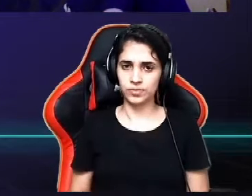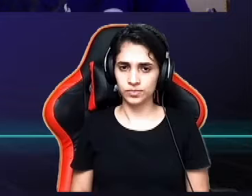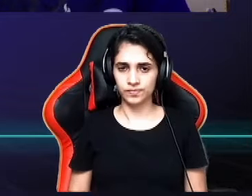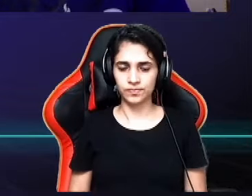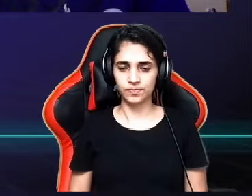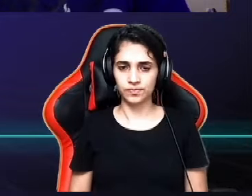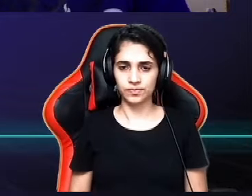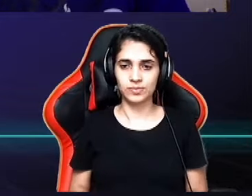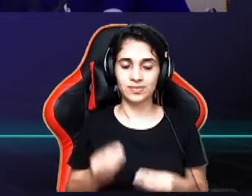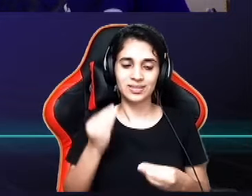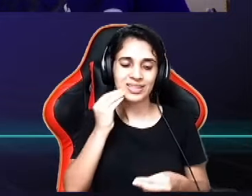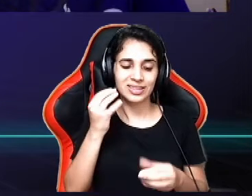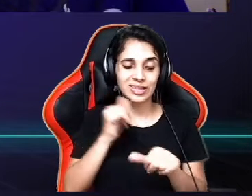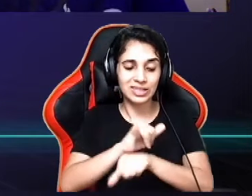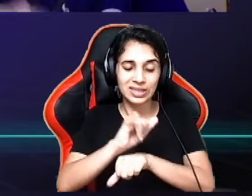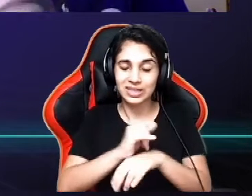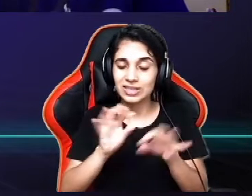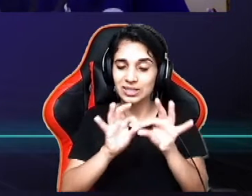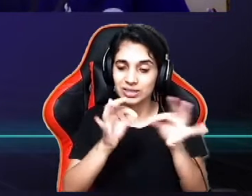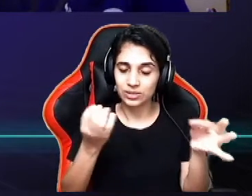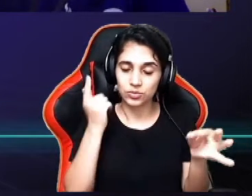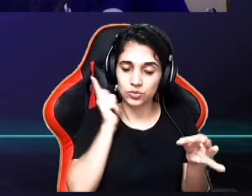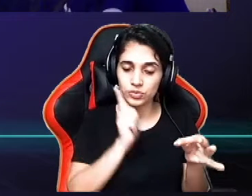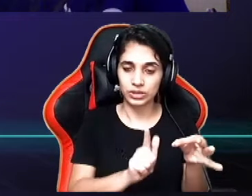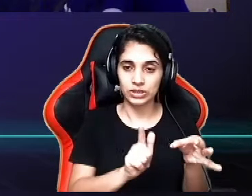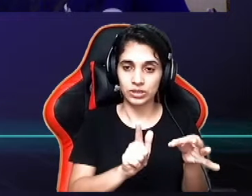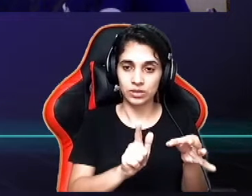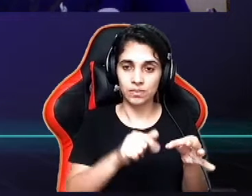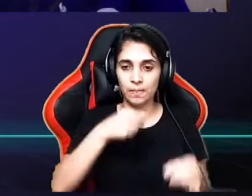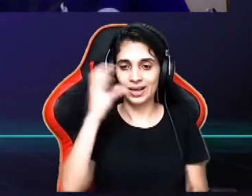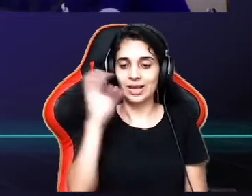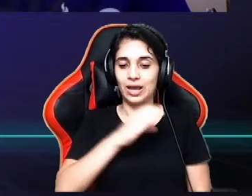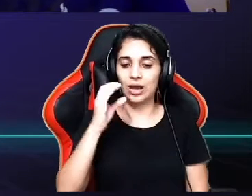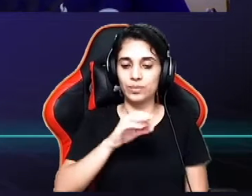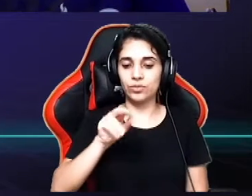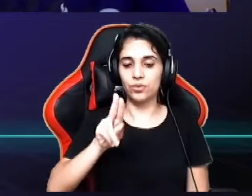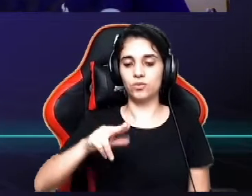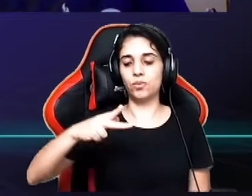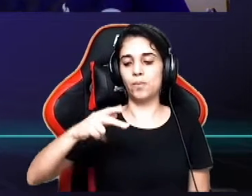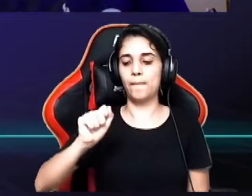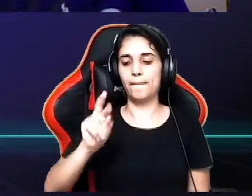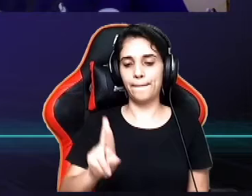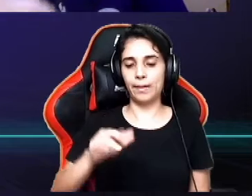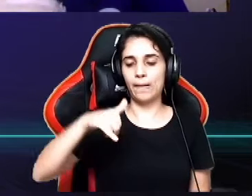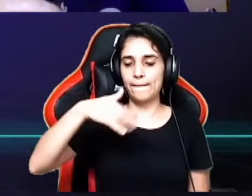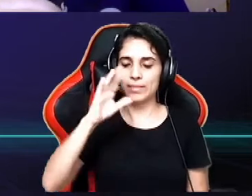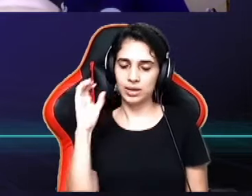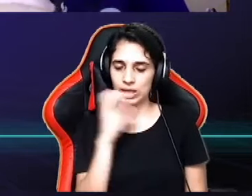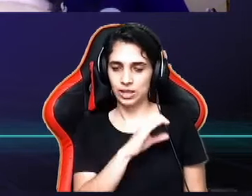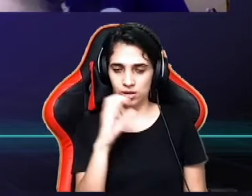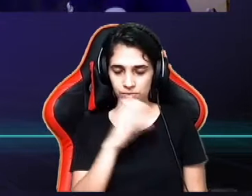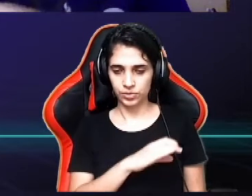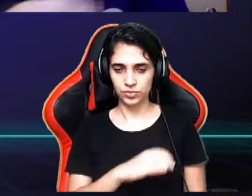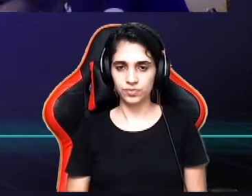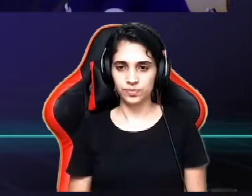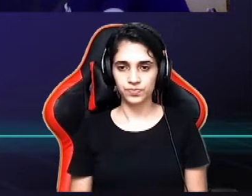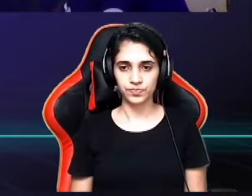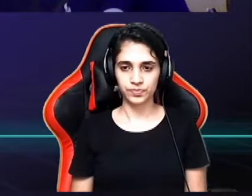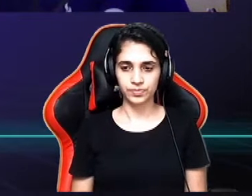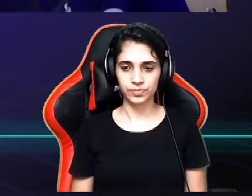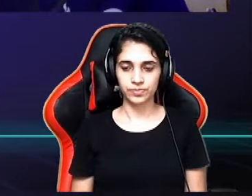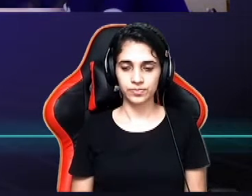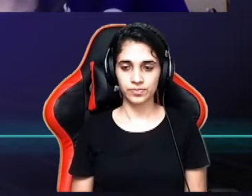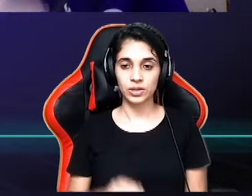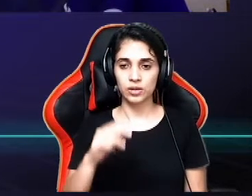Gunstars in a simple way to do it, to up your character, but it's very